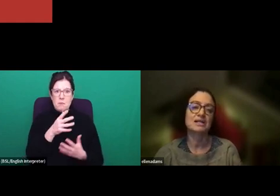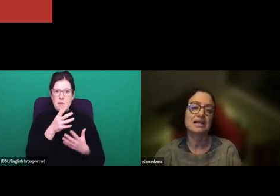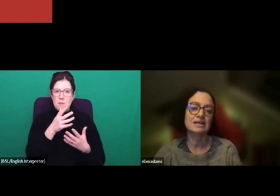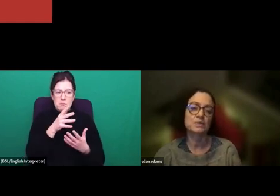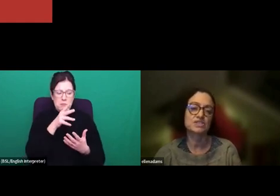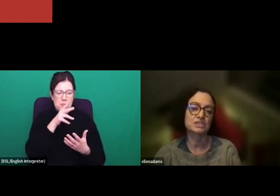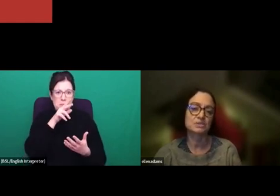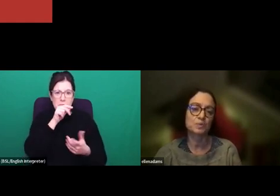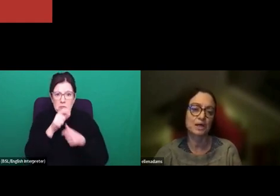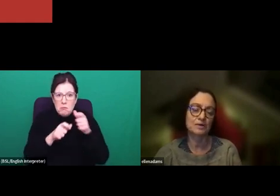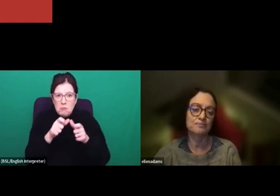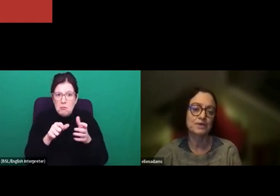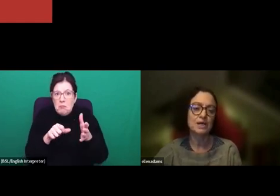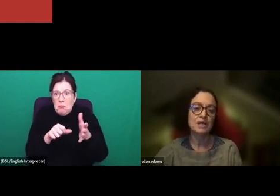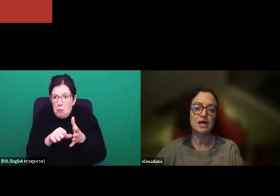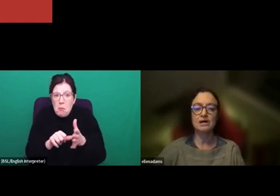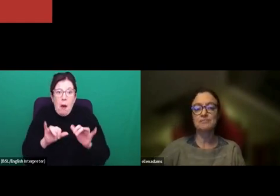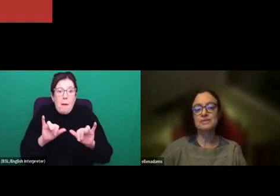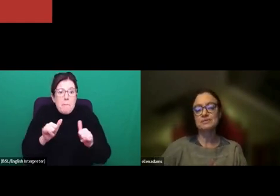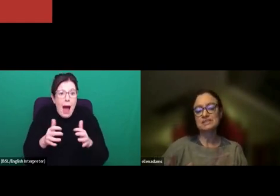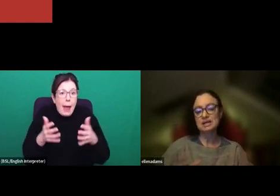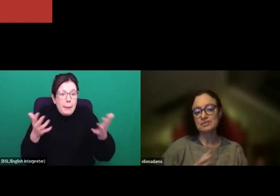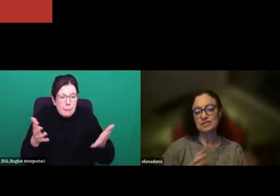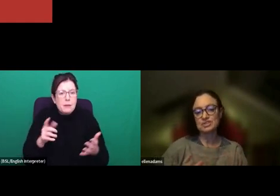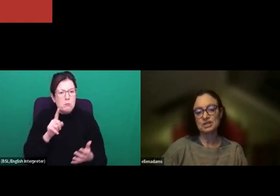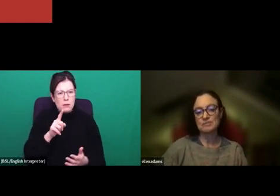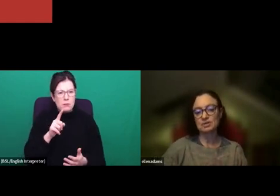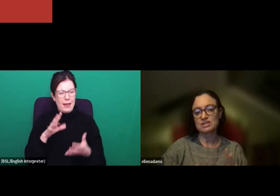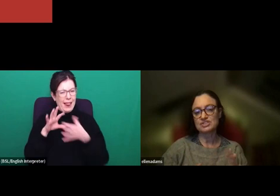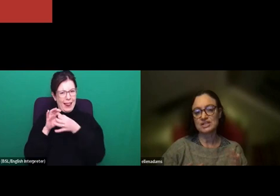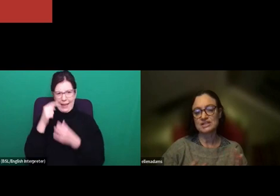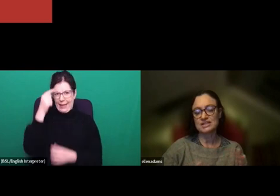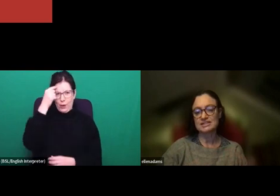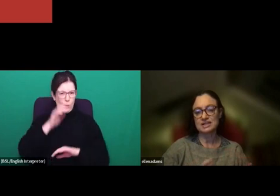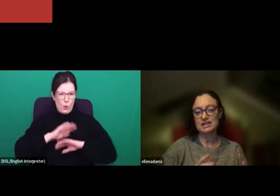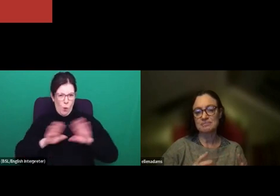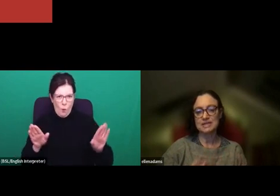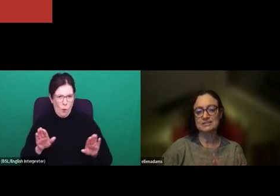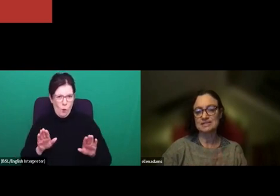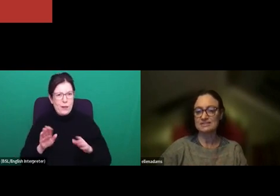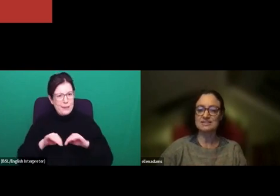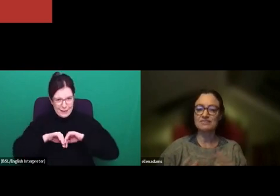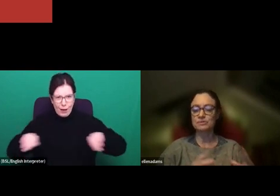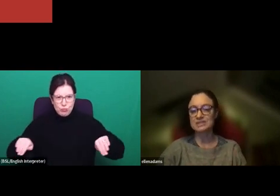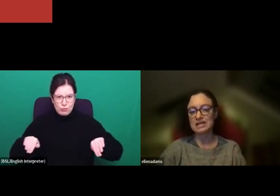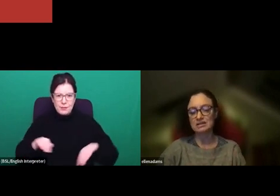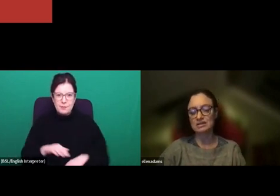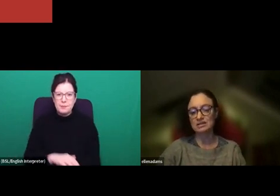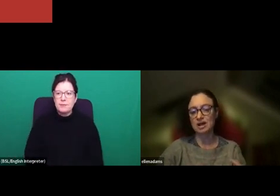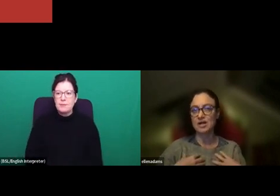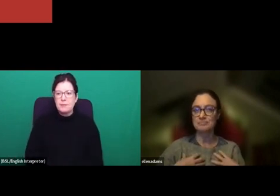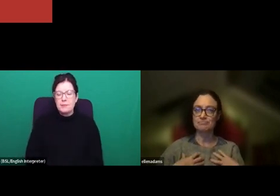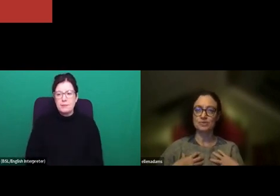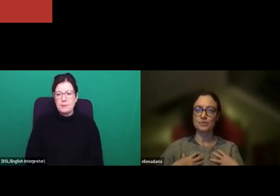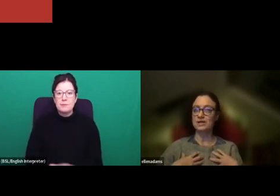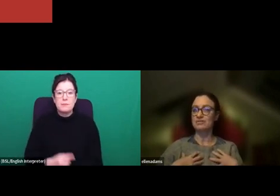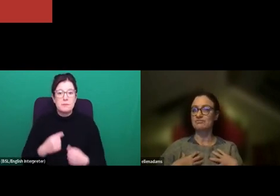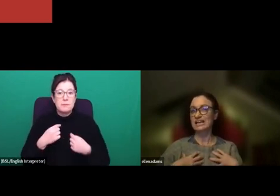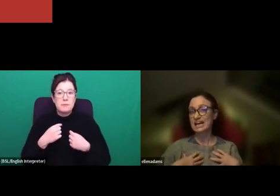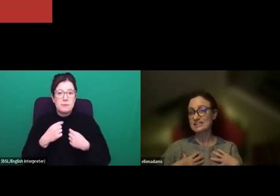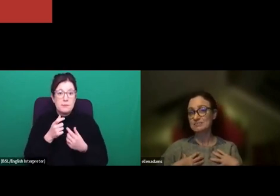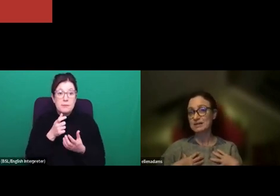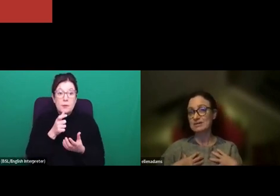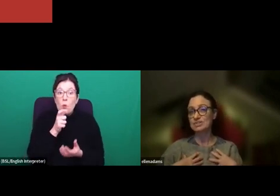spoken language as well. Some of the terminology is a bit sensitive or delicate. I'm